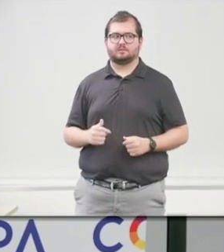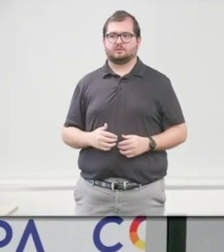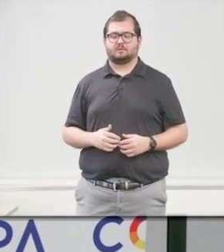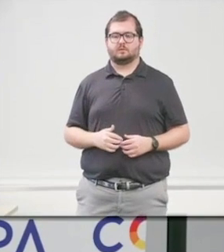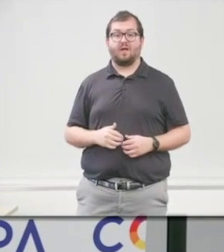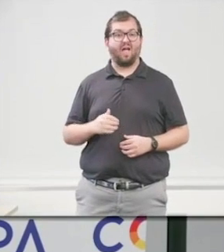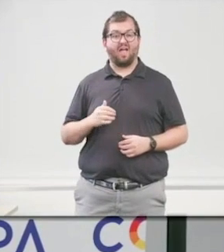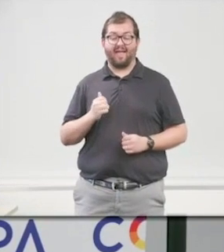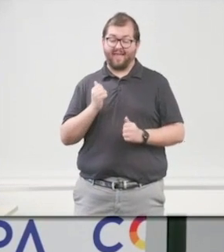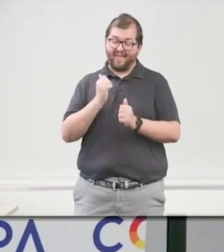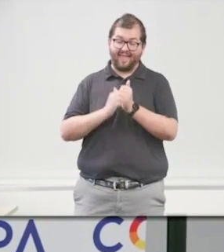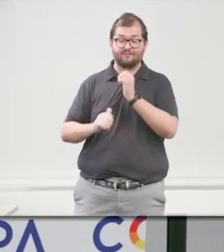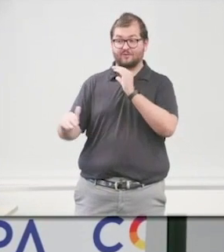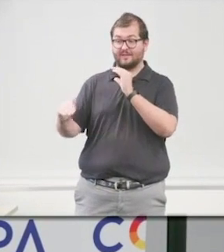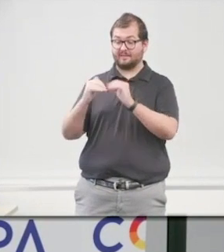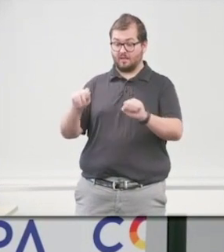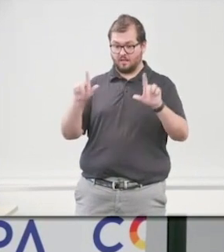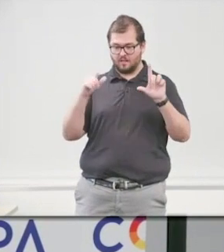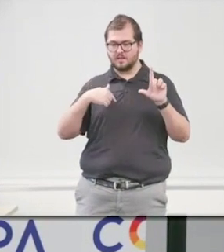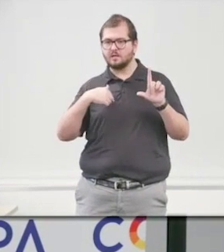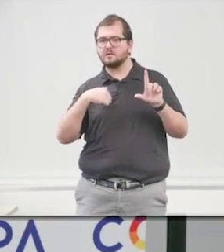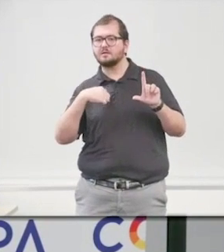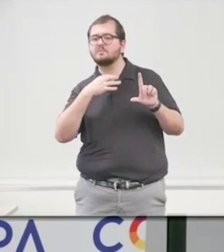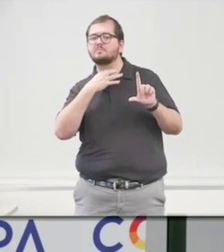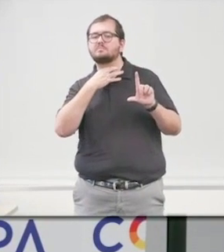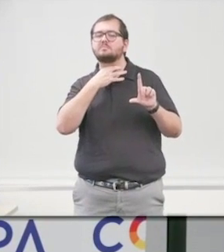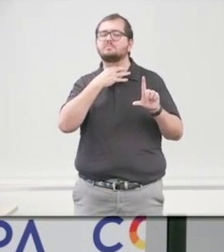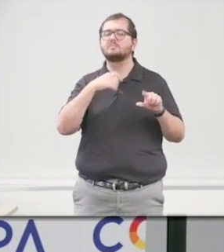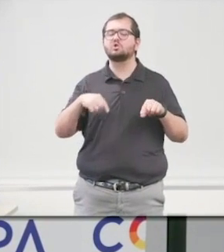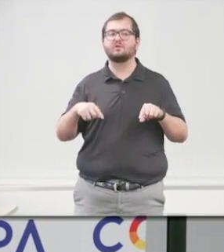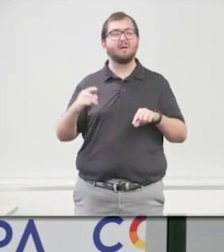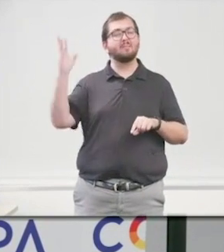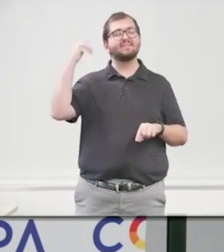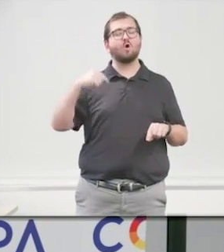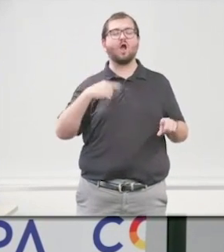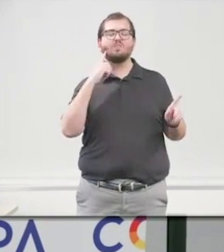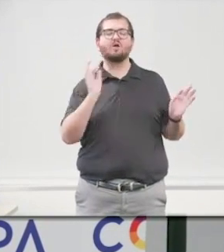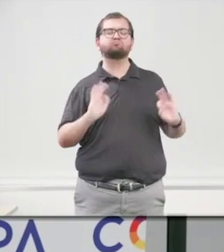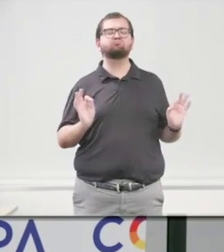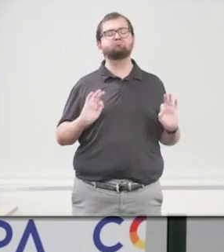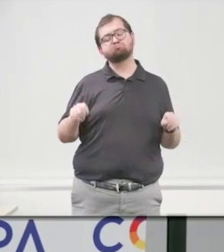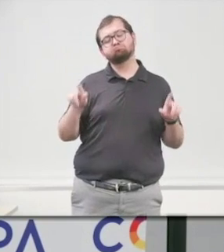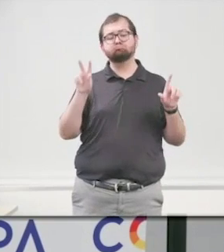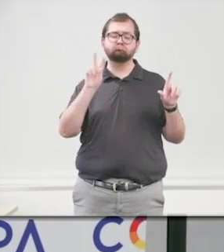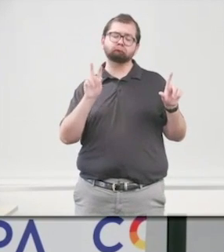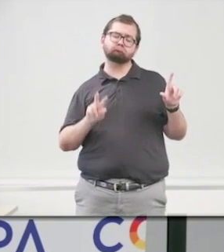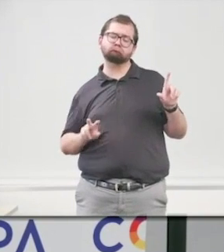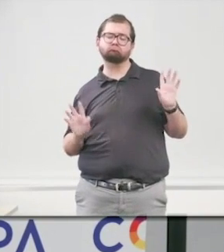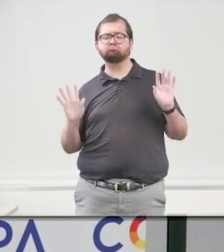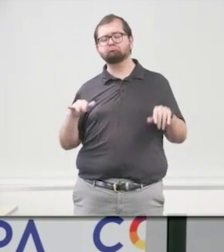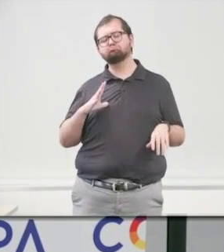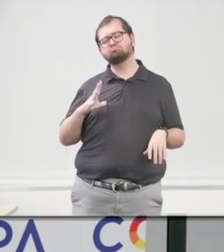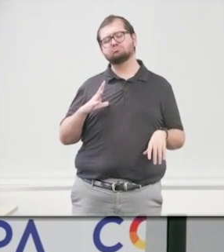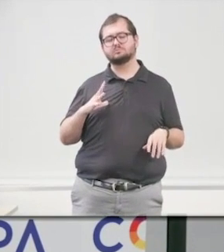email I receive. I never used to be that nervous about opening an actual email to review it, to see what the content was